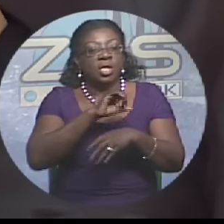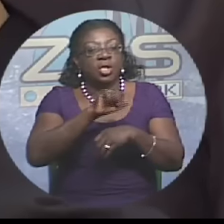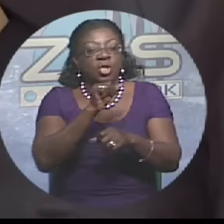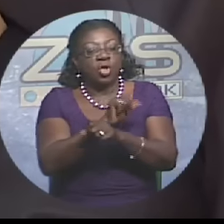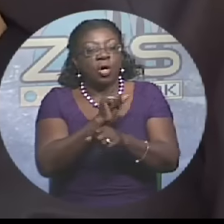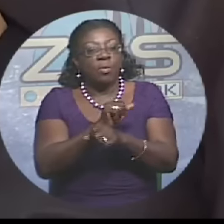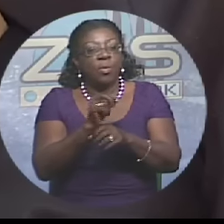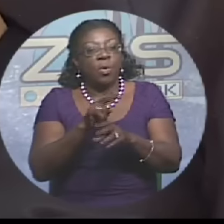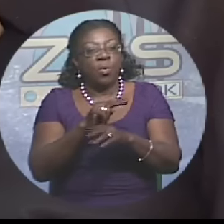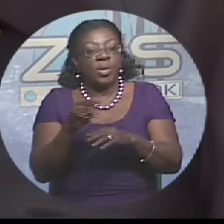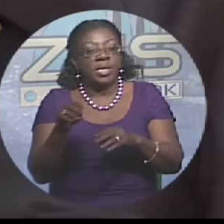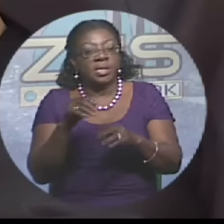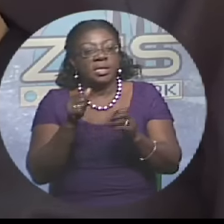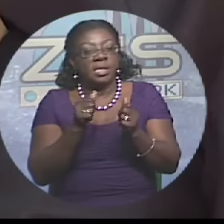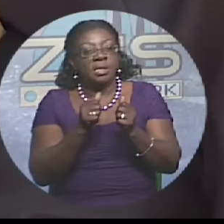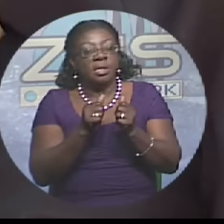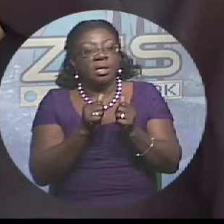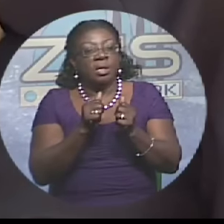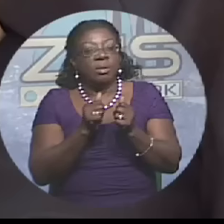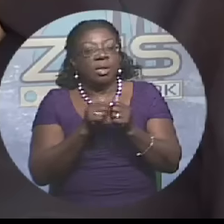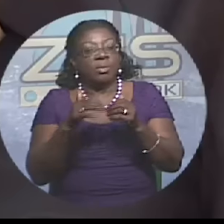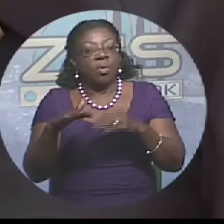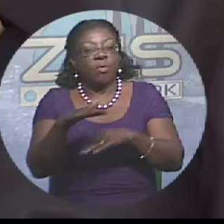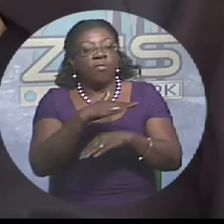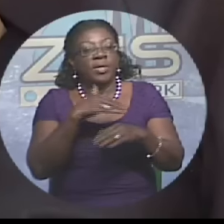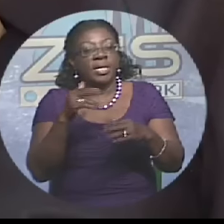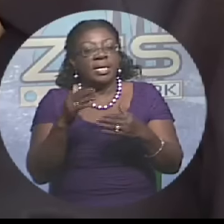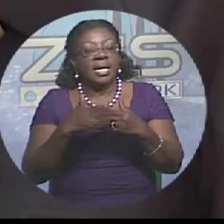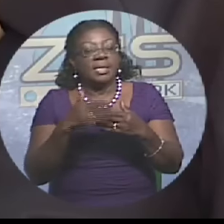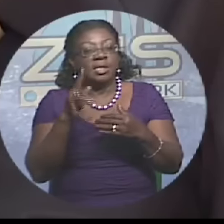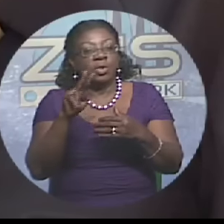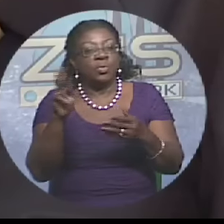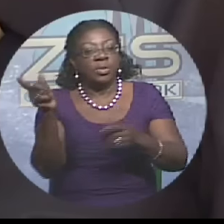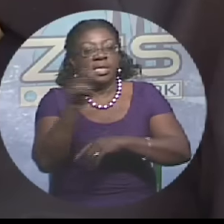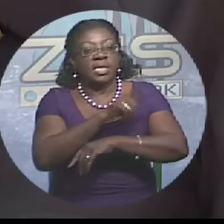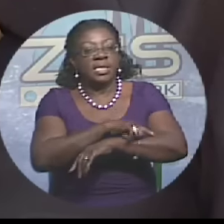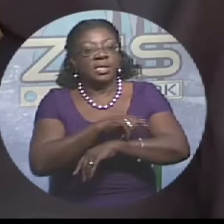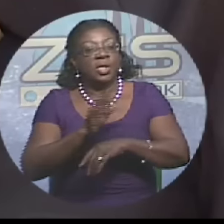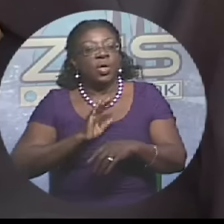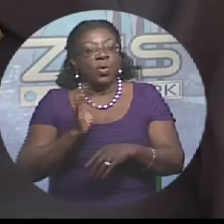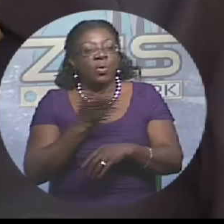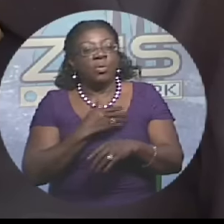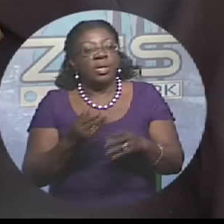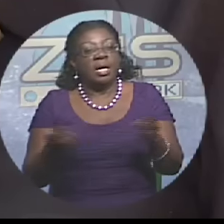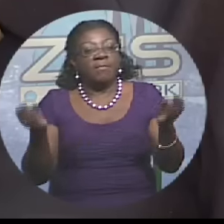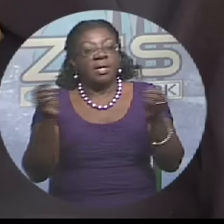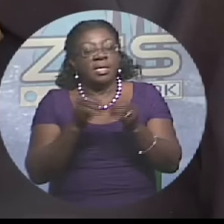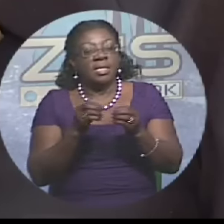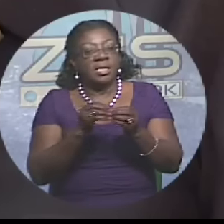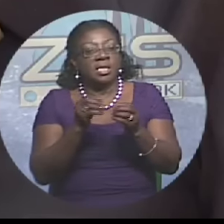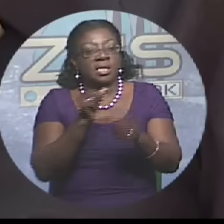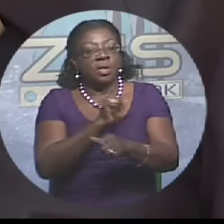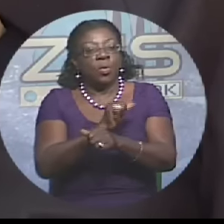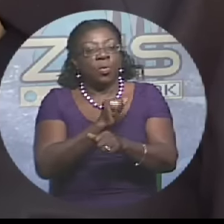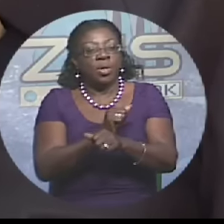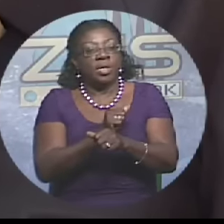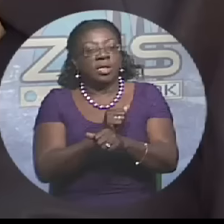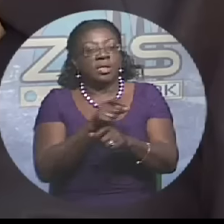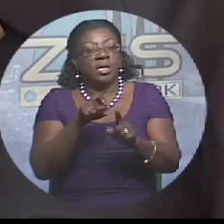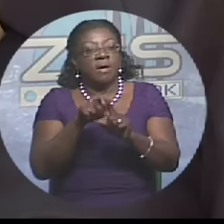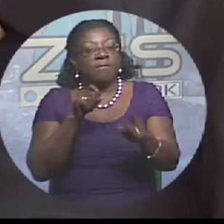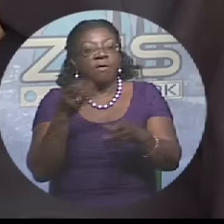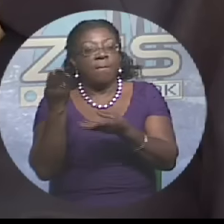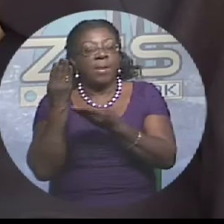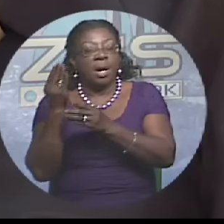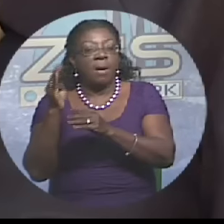seekers. We anticipate that over the next few days we will have additional employees from Bahamas who would